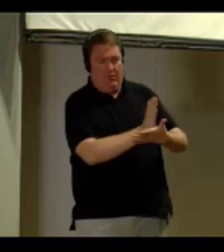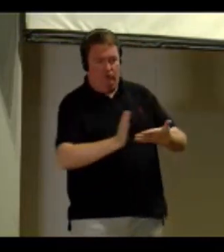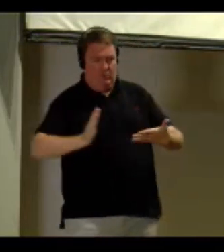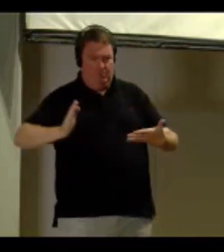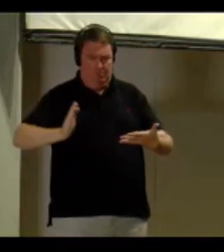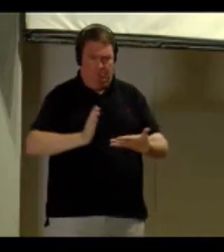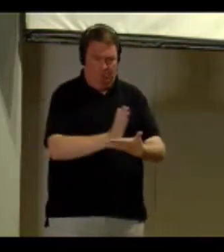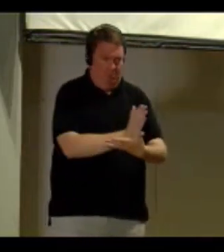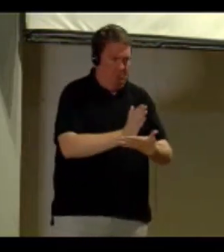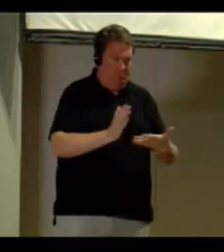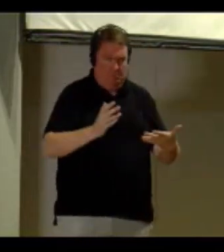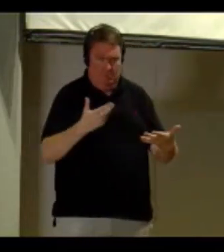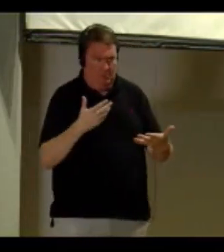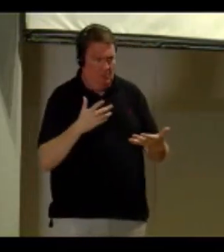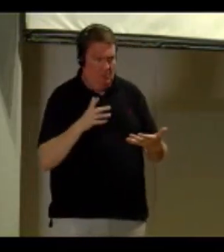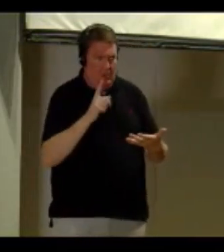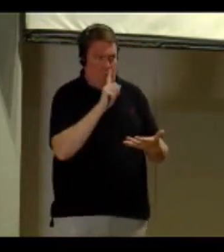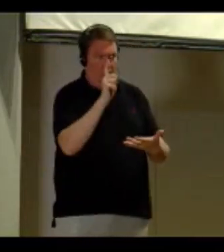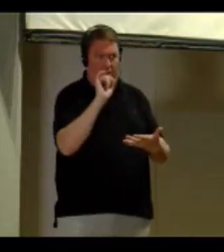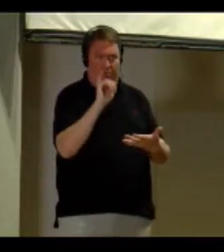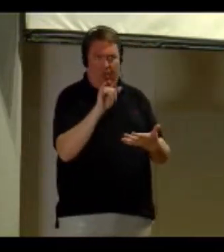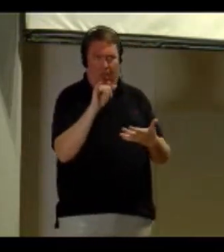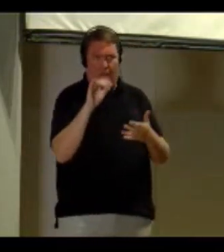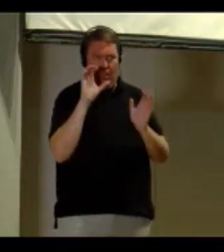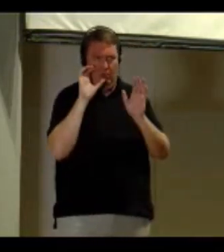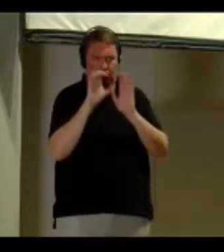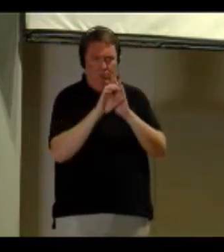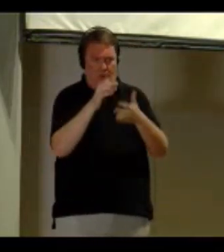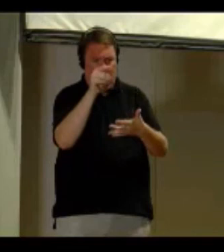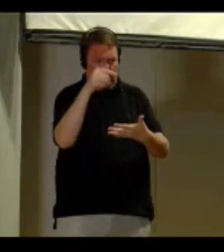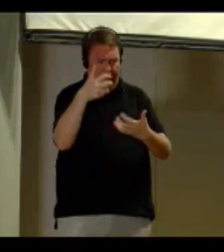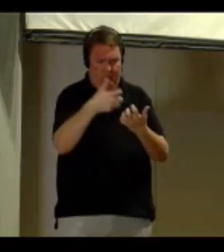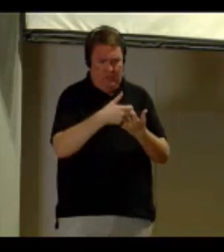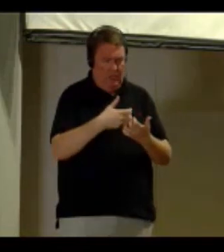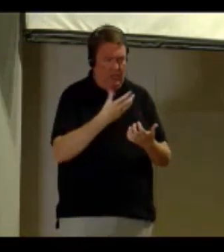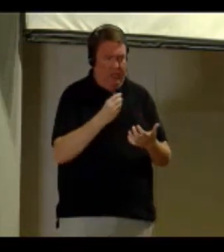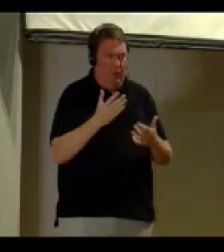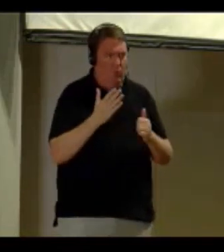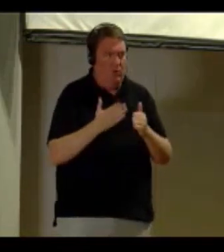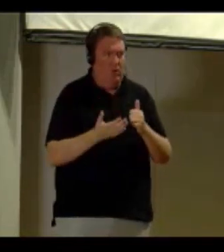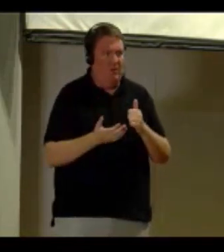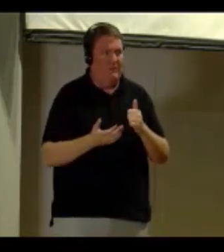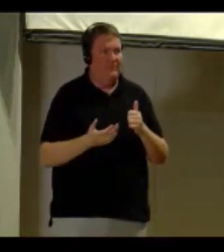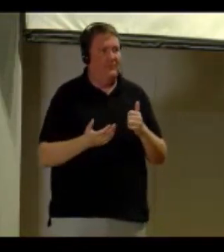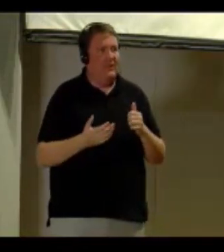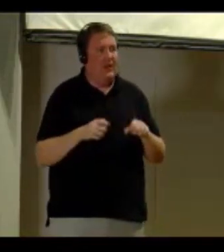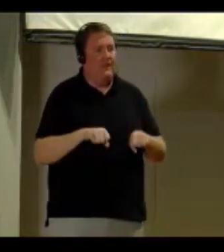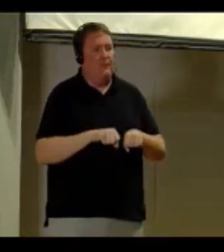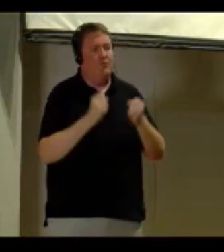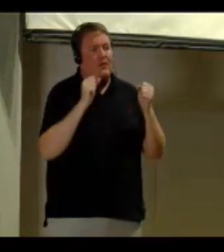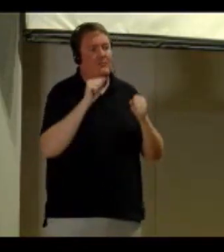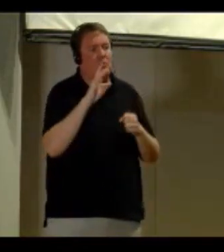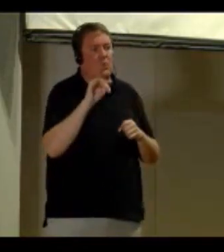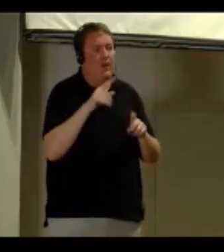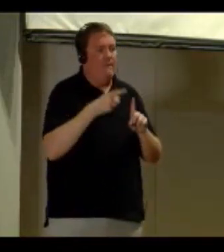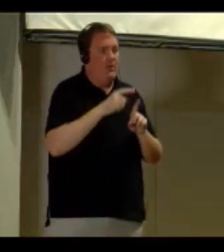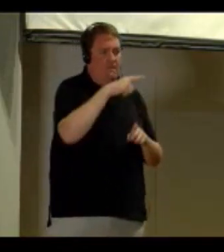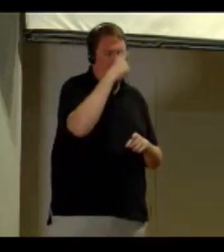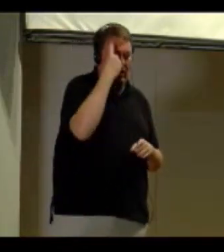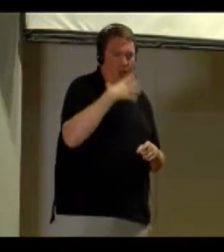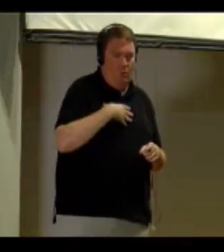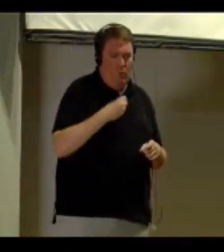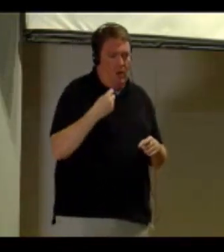about openness as a spectrum breaks us away from a very bitonal black and white view